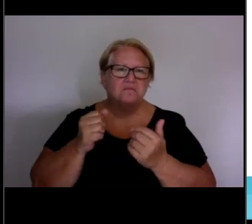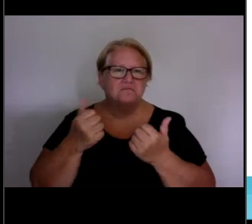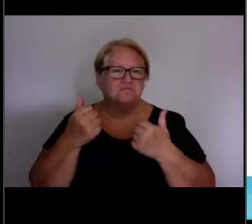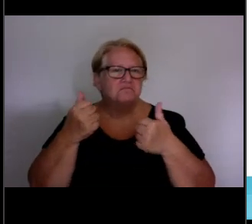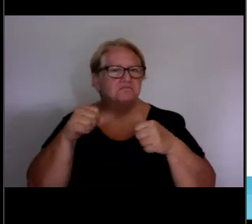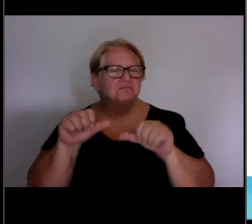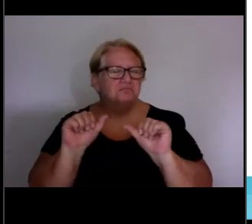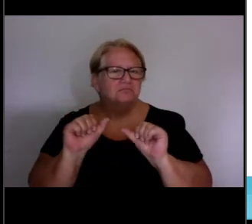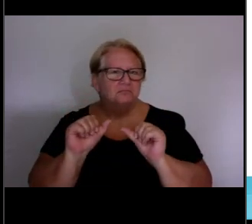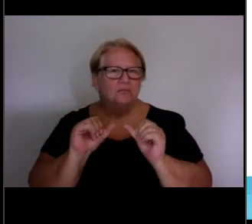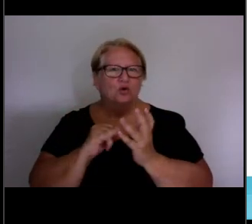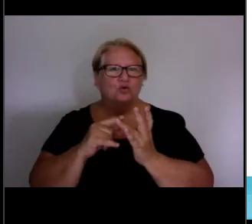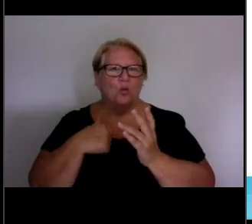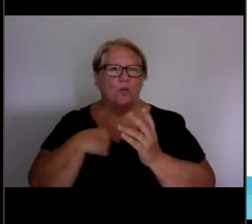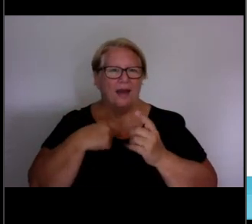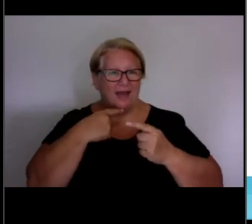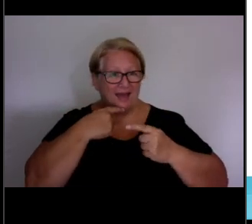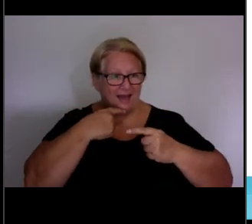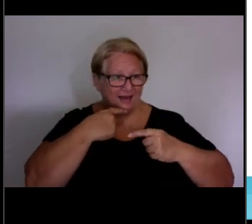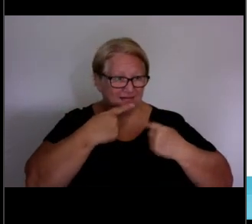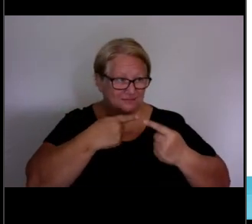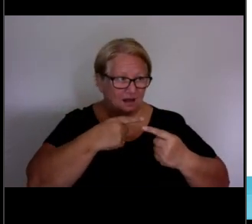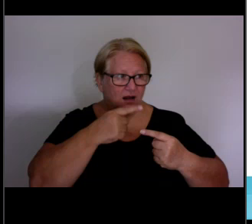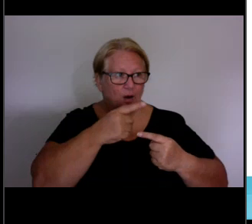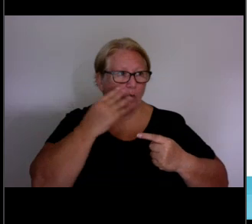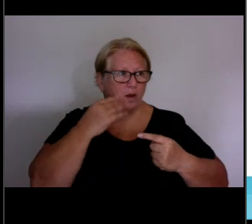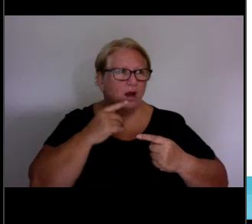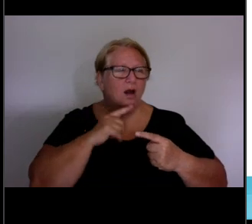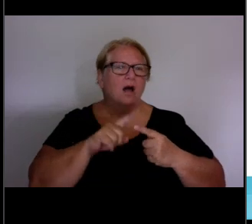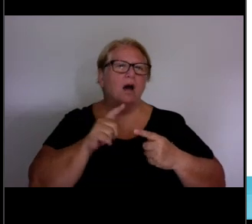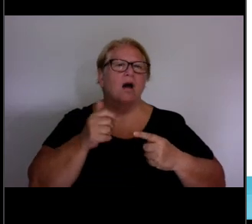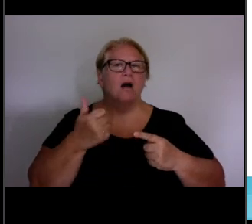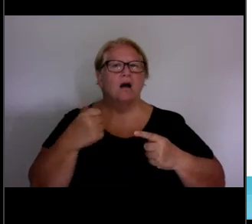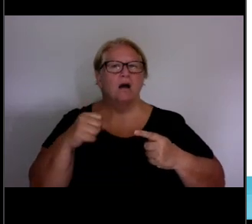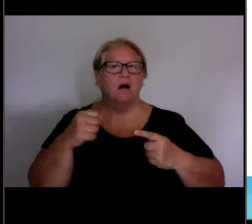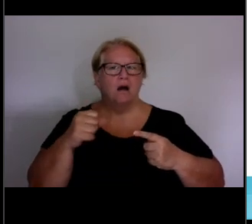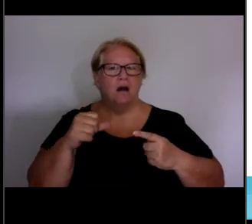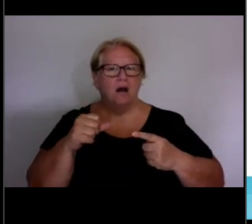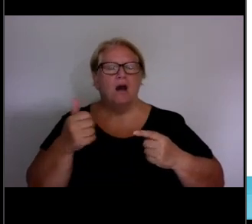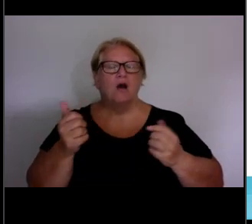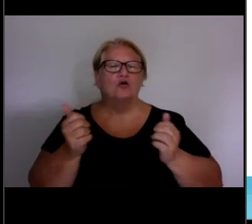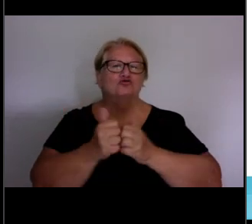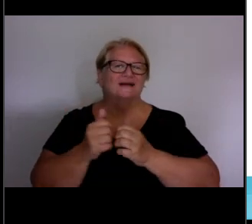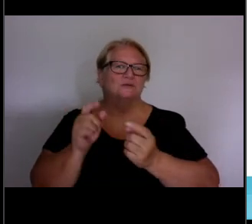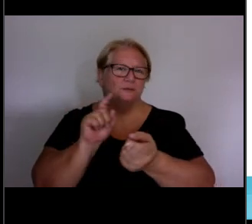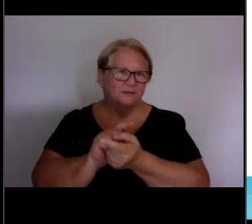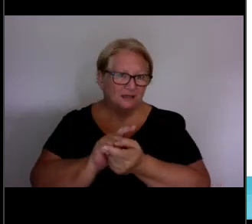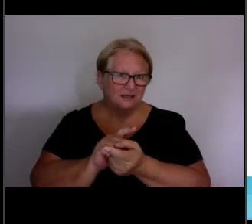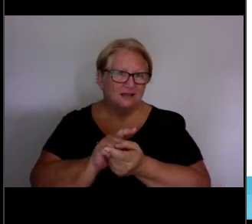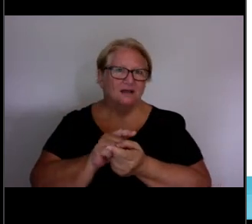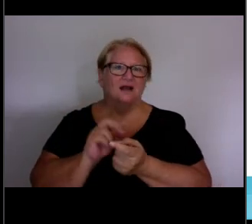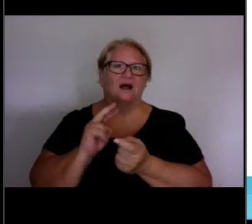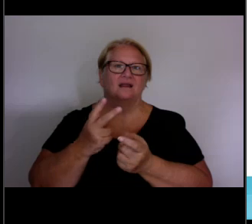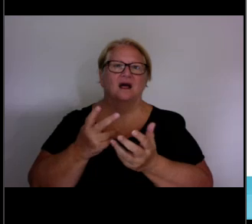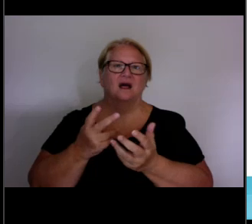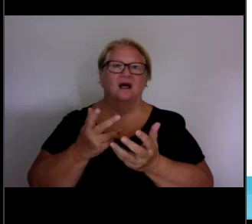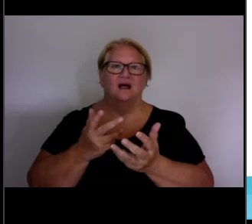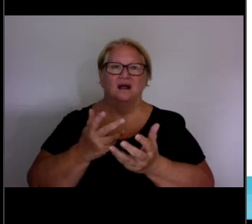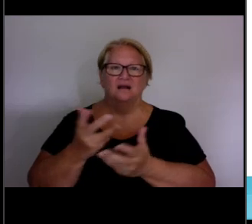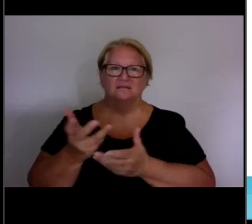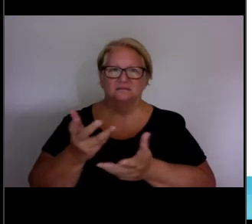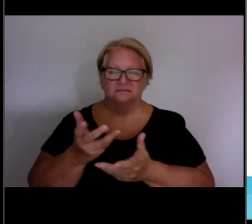to explain all that to her, she was reassured by that and agreed to meet with him. And we ran a conference, and you and I did this one as well,